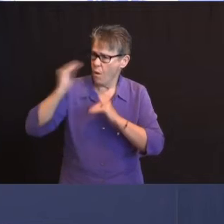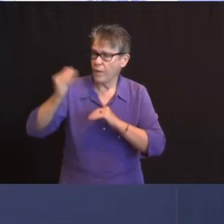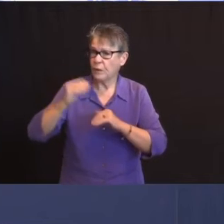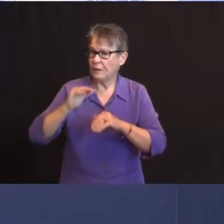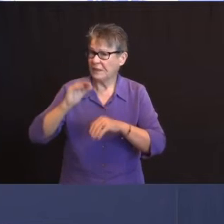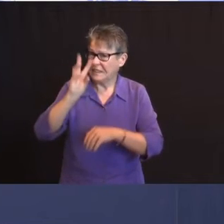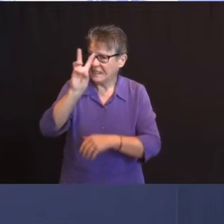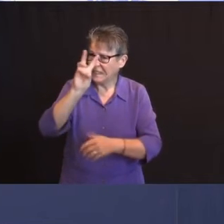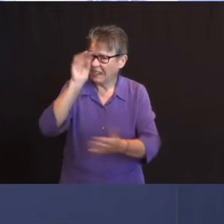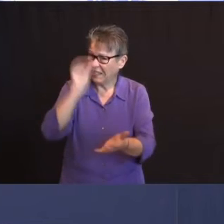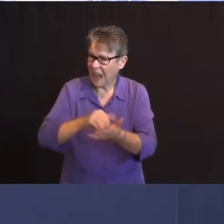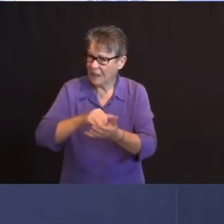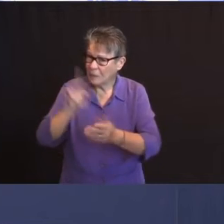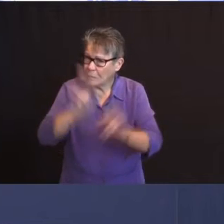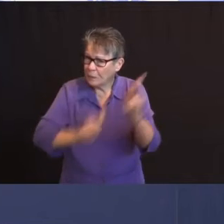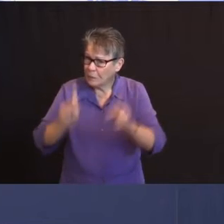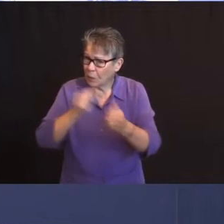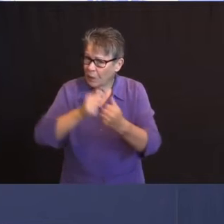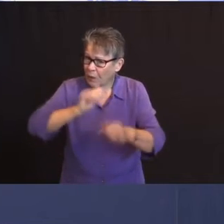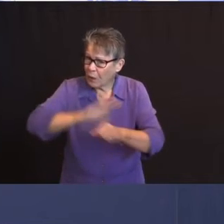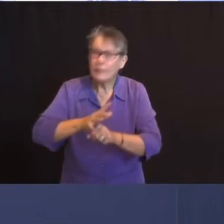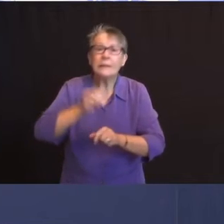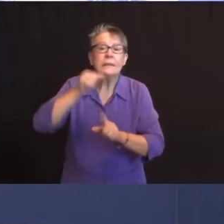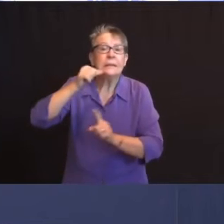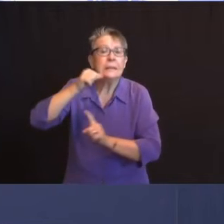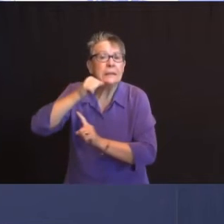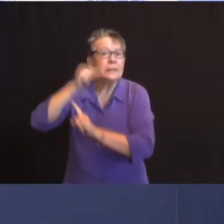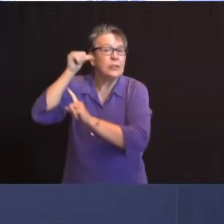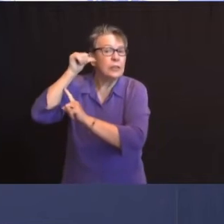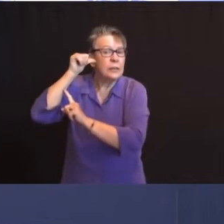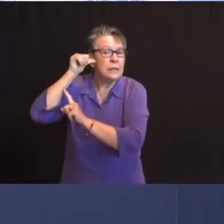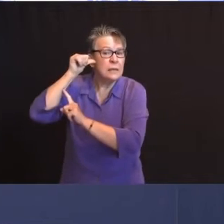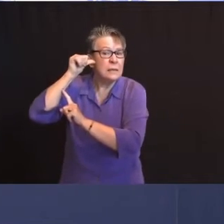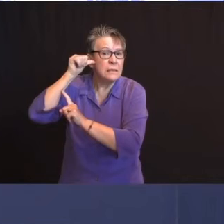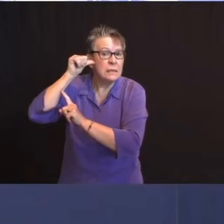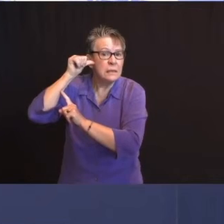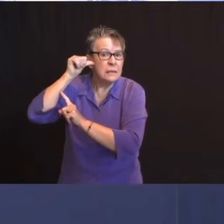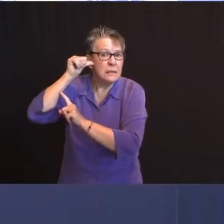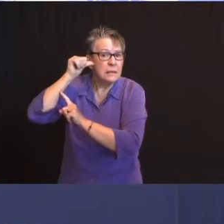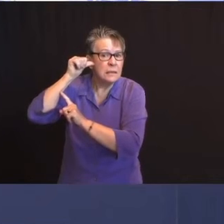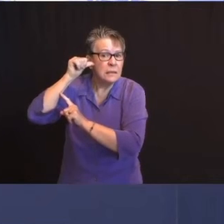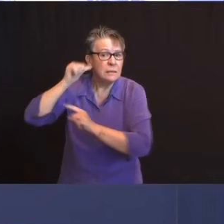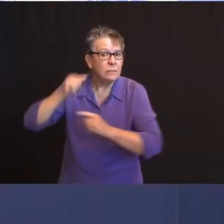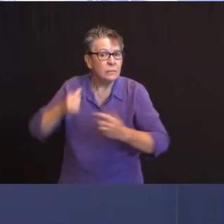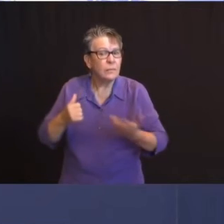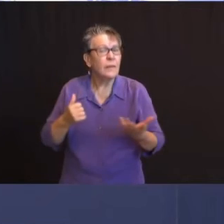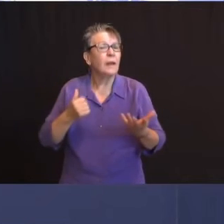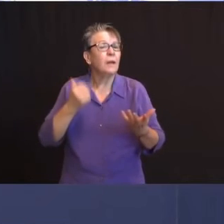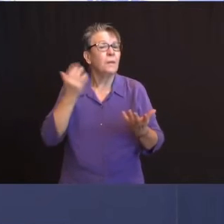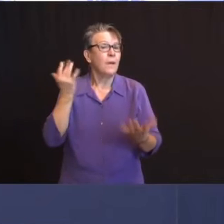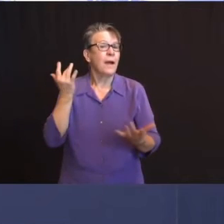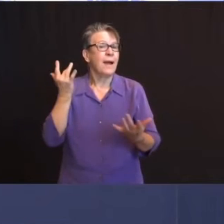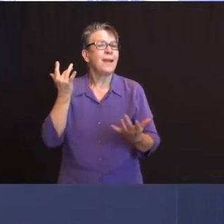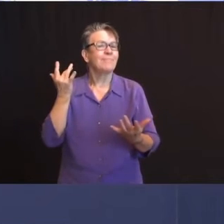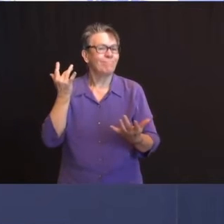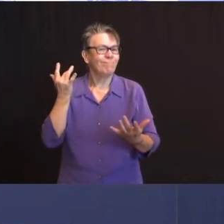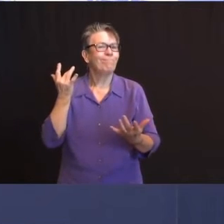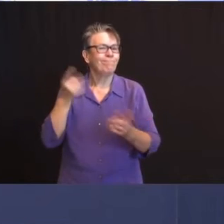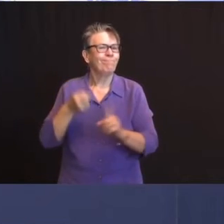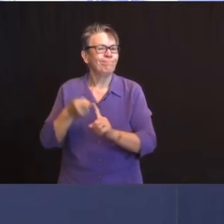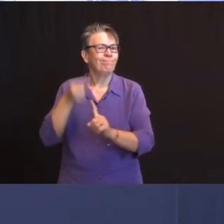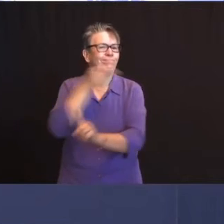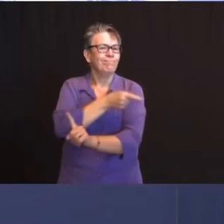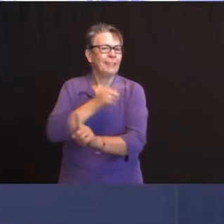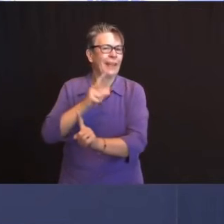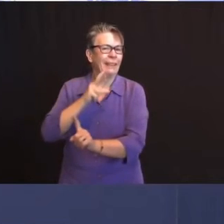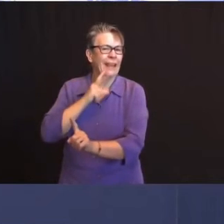Holidays disrupt the normal flow of individuals seeking, providers offering, and laboratories analyzing tests, making direct comparisons of case counts between